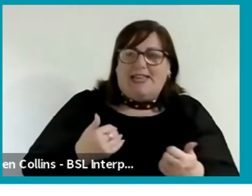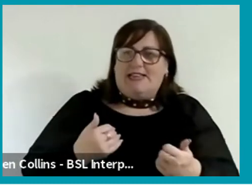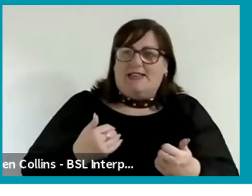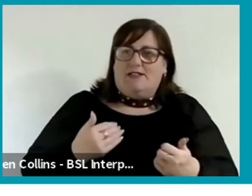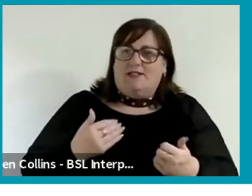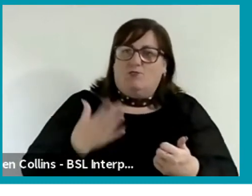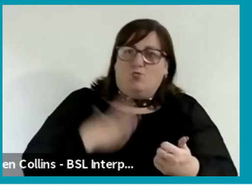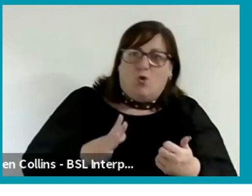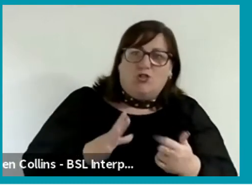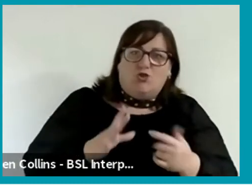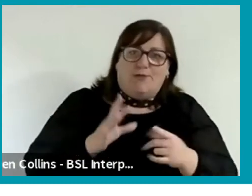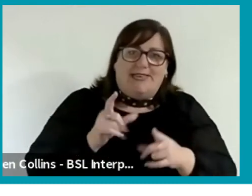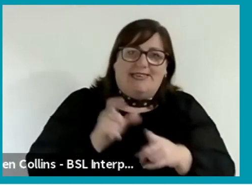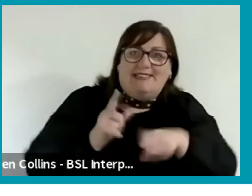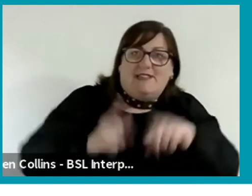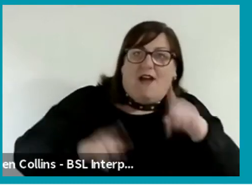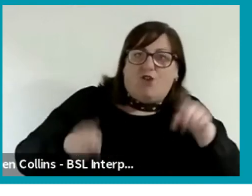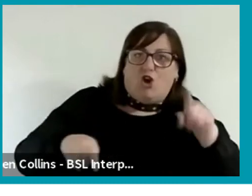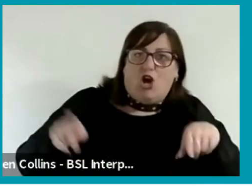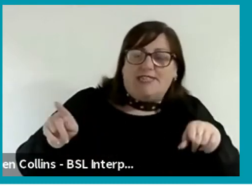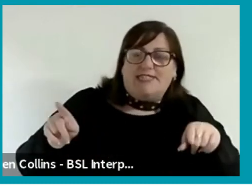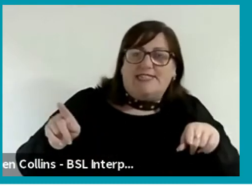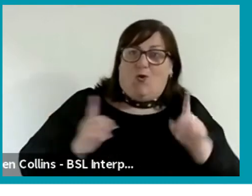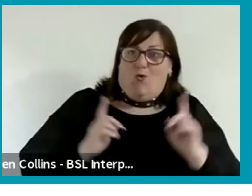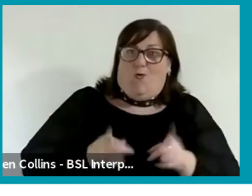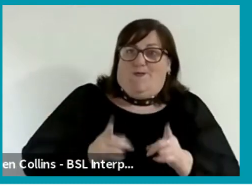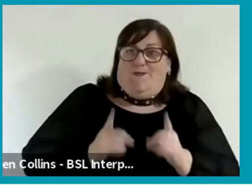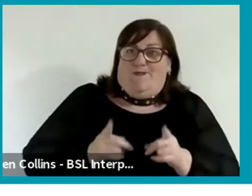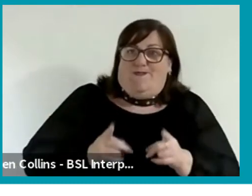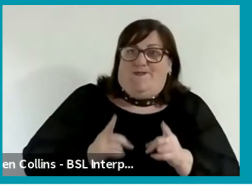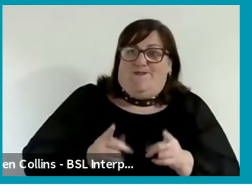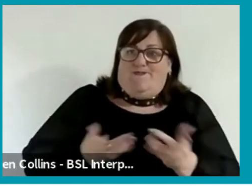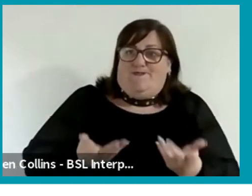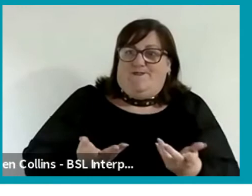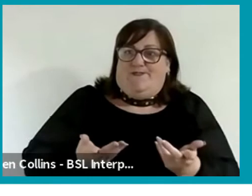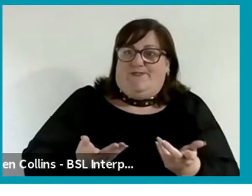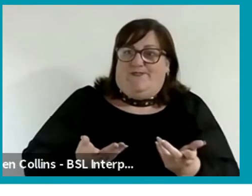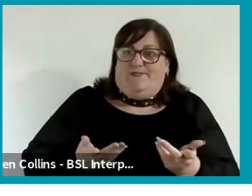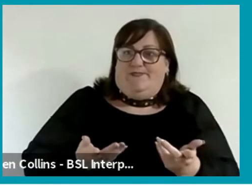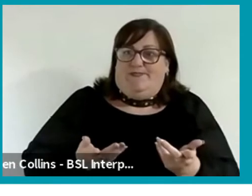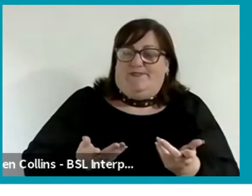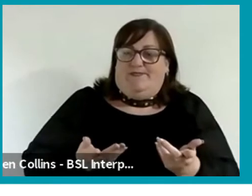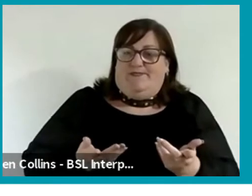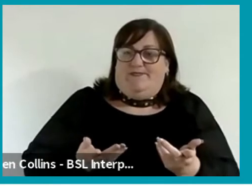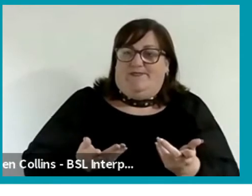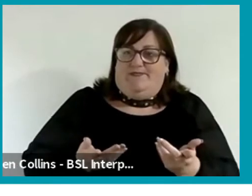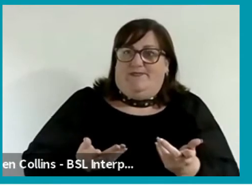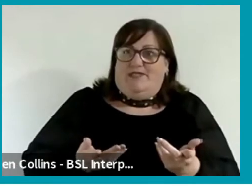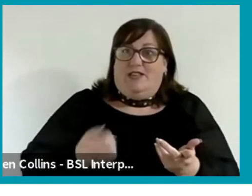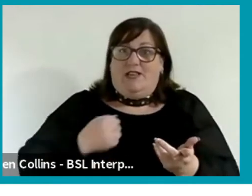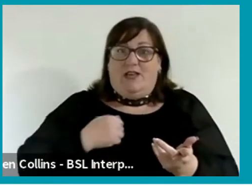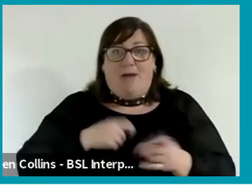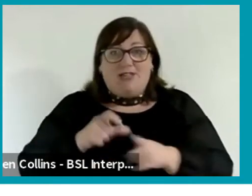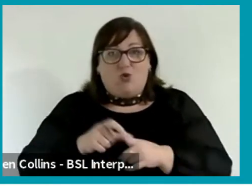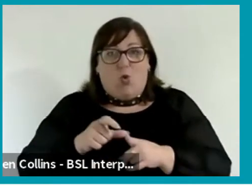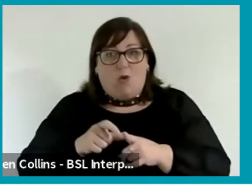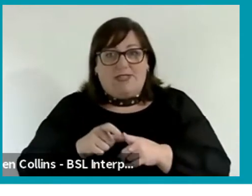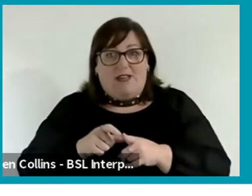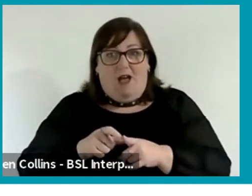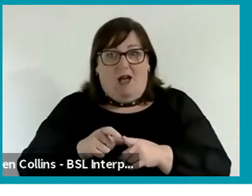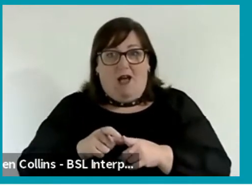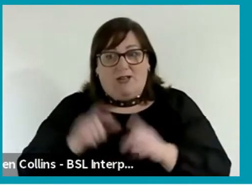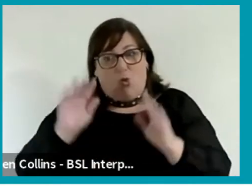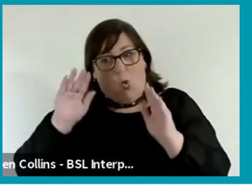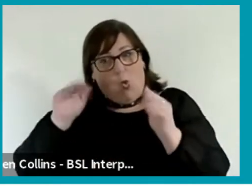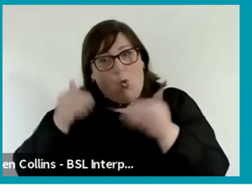vision, we can teach anyone anywhere to trade. So there's that side of me. It's the intrinsic side. Plus, personally, my daughter's got autism. So